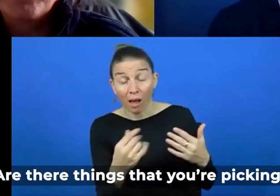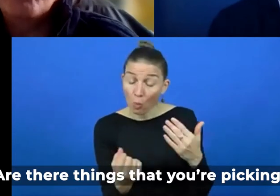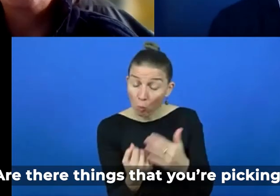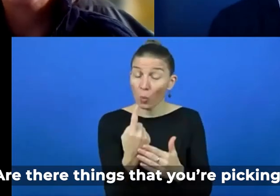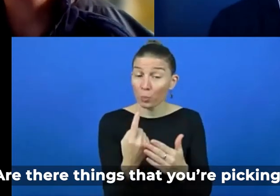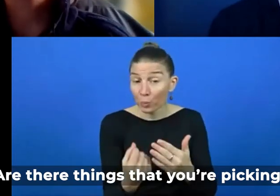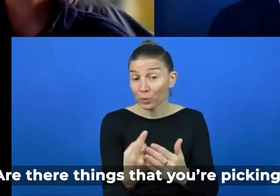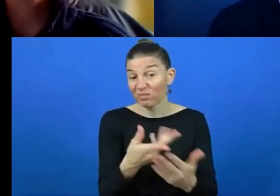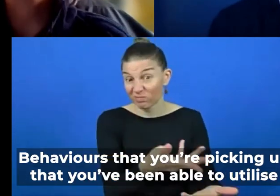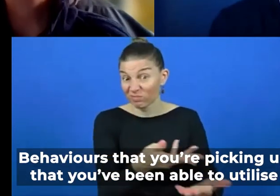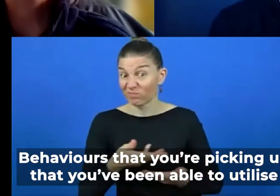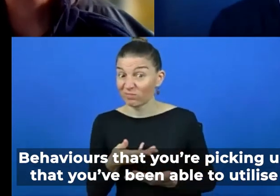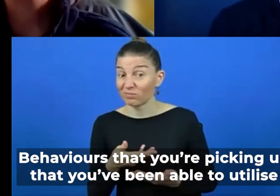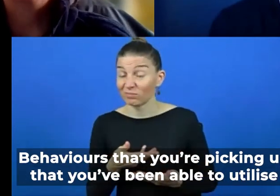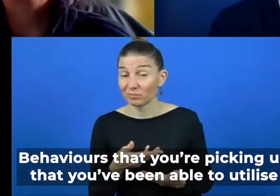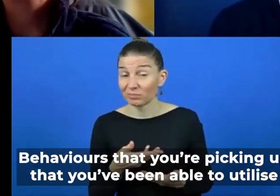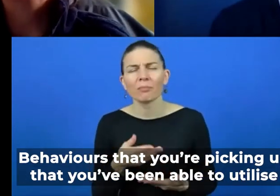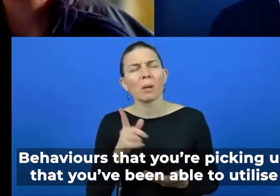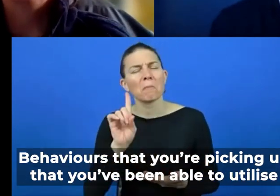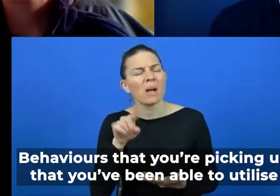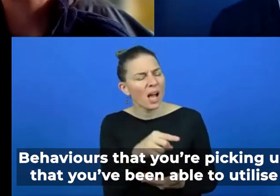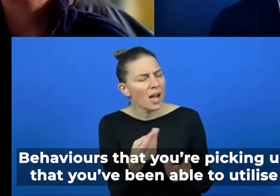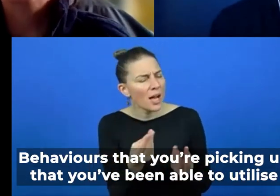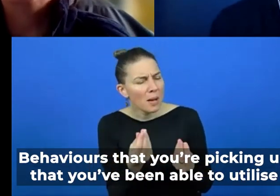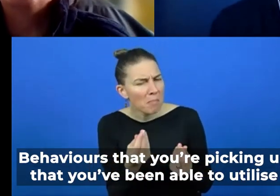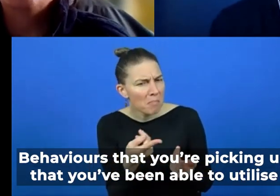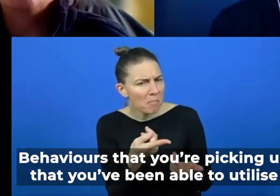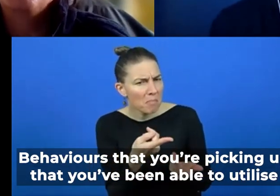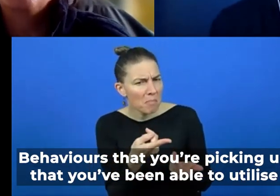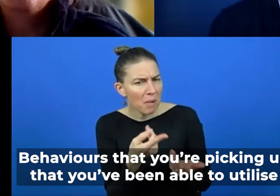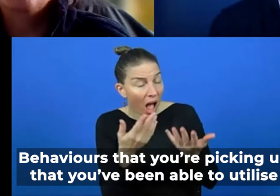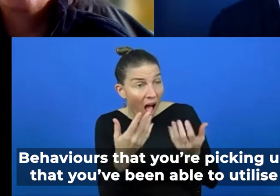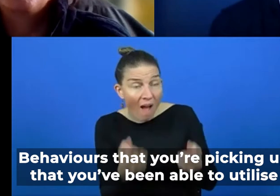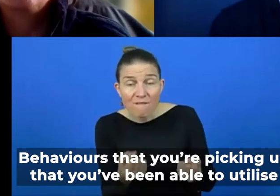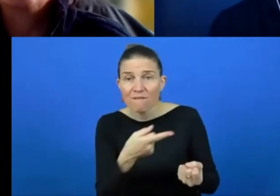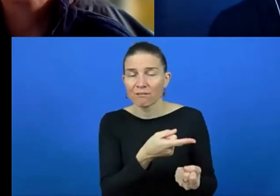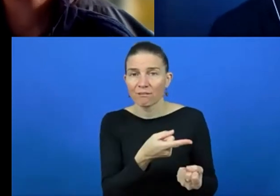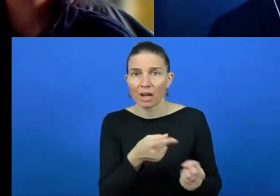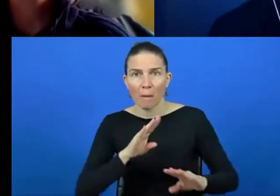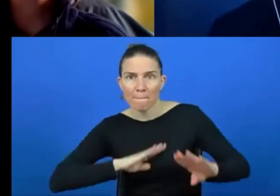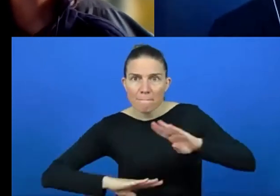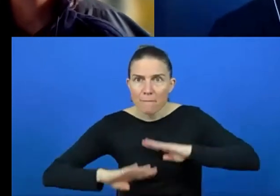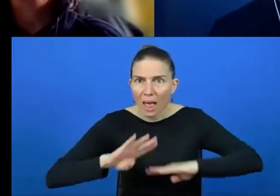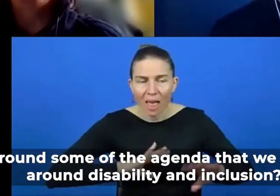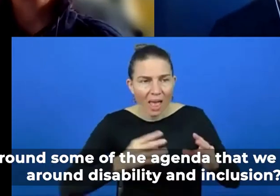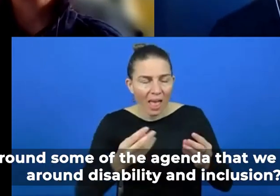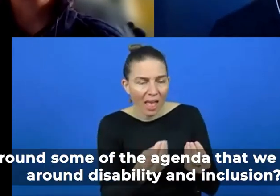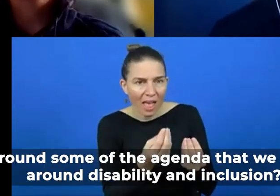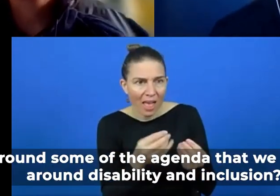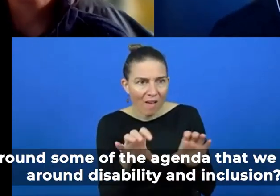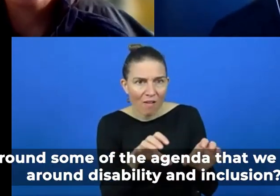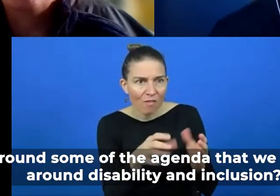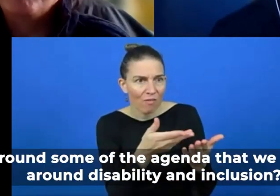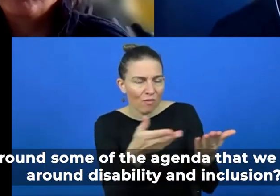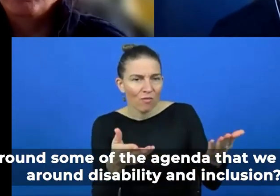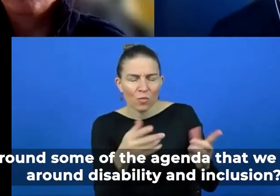Are there things that you're picking up, behaviors that you're picking up that you've been able to utilize around, you know, some of the